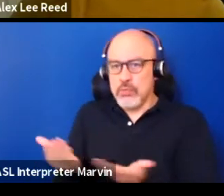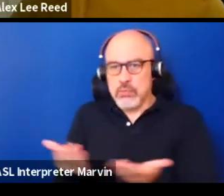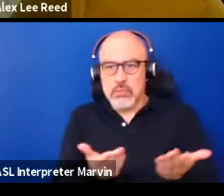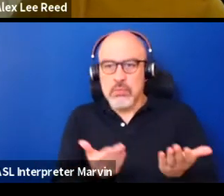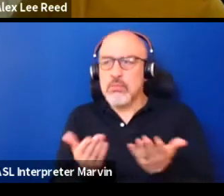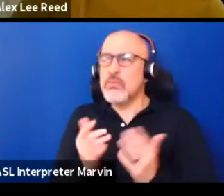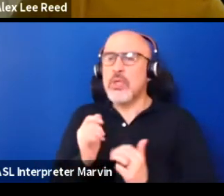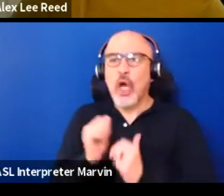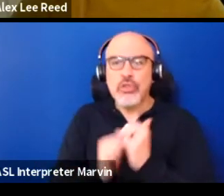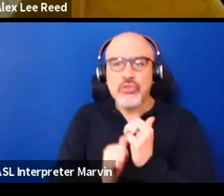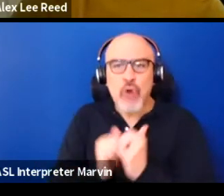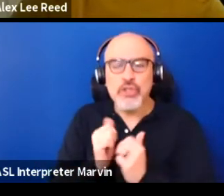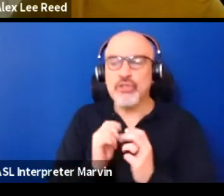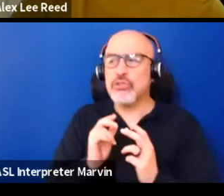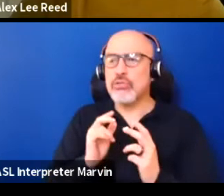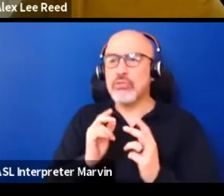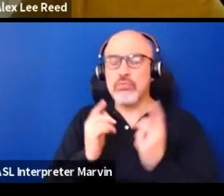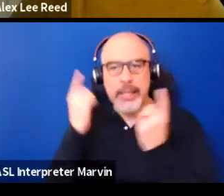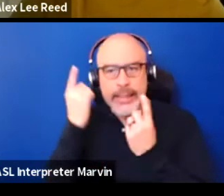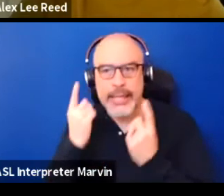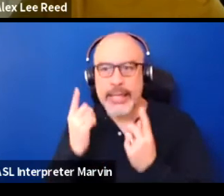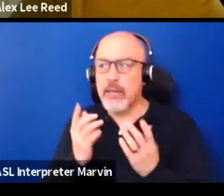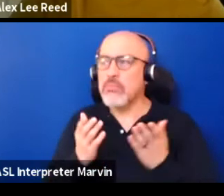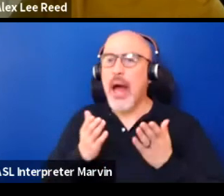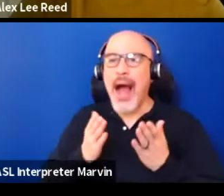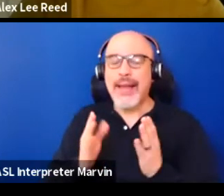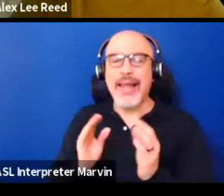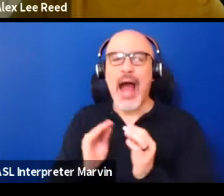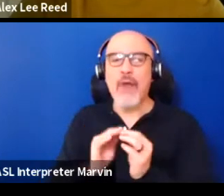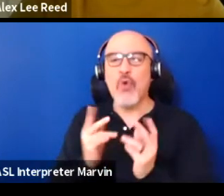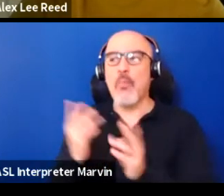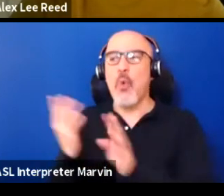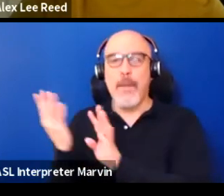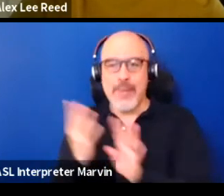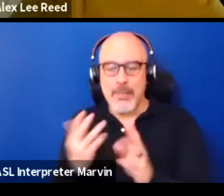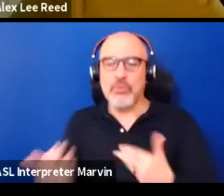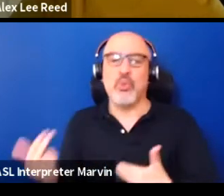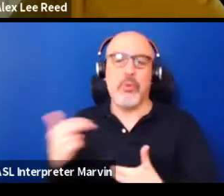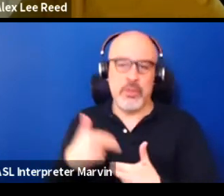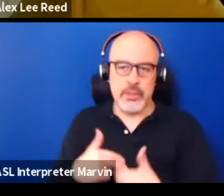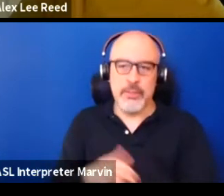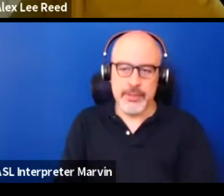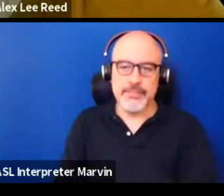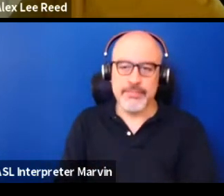needs to be there that allows for more people to participate?